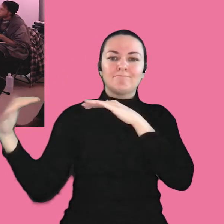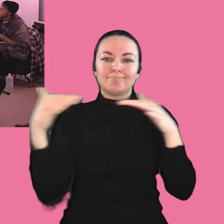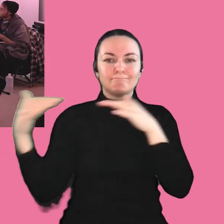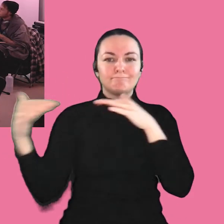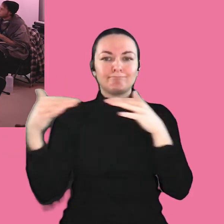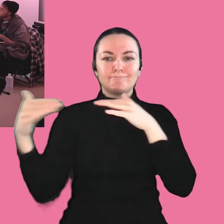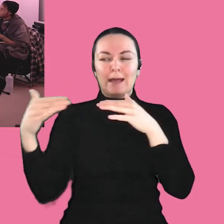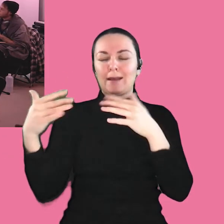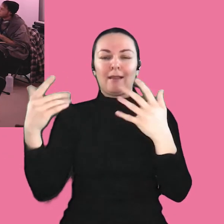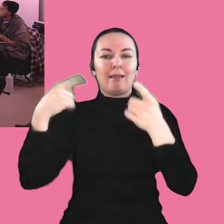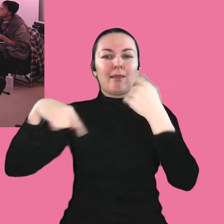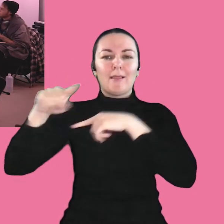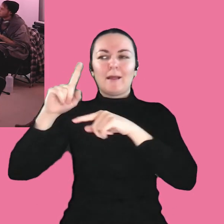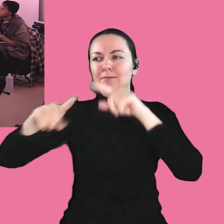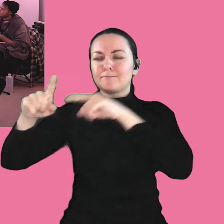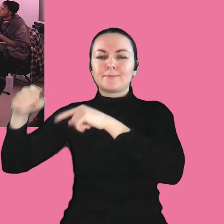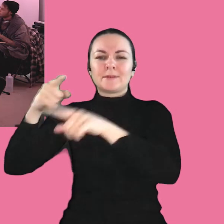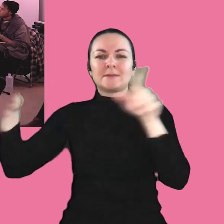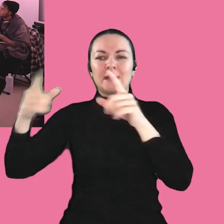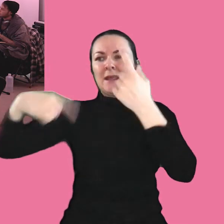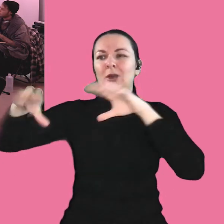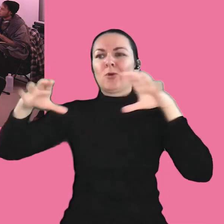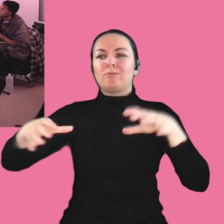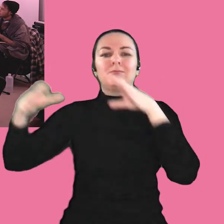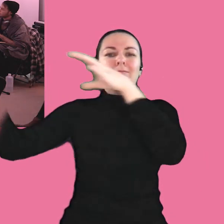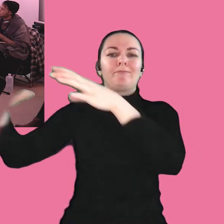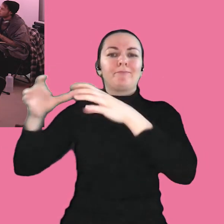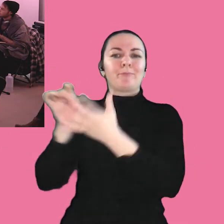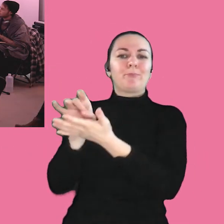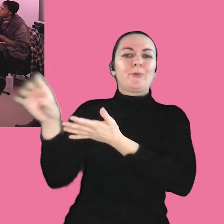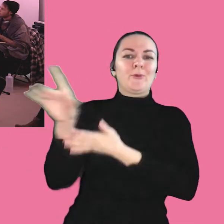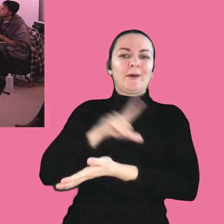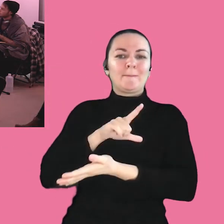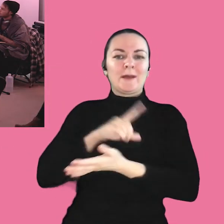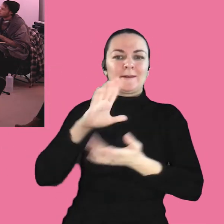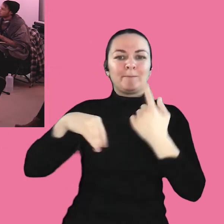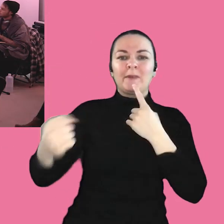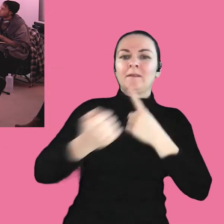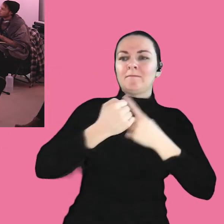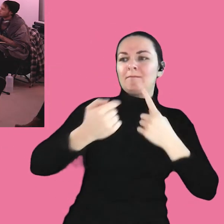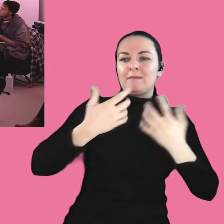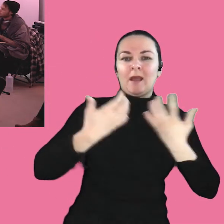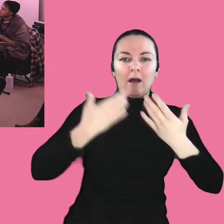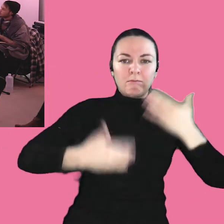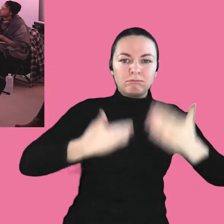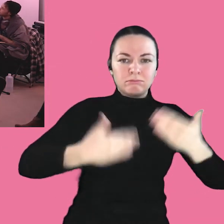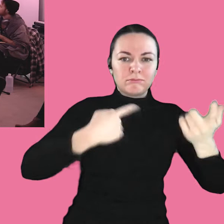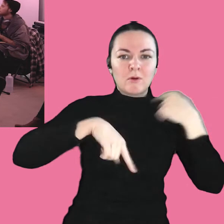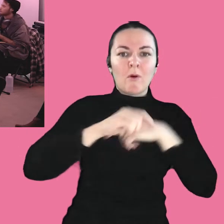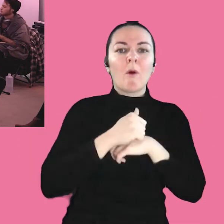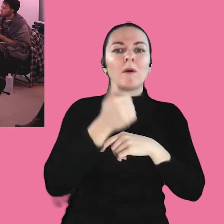are removed from our social, historical and cultural imagination. There are the people who are called peasant rebels,